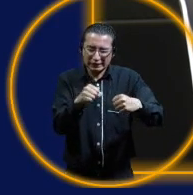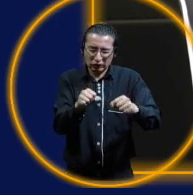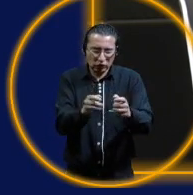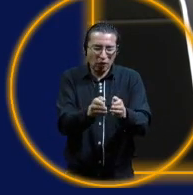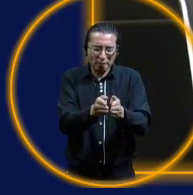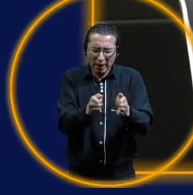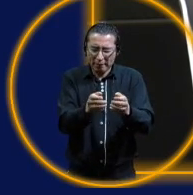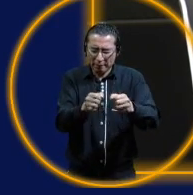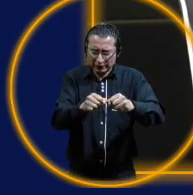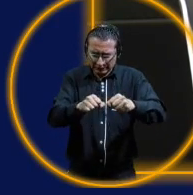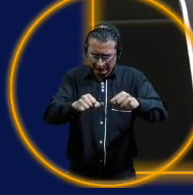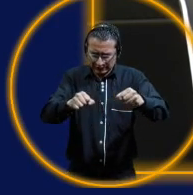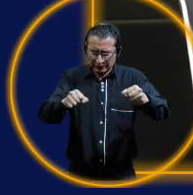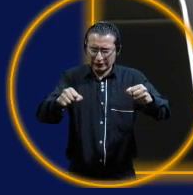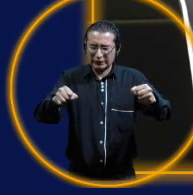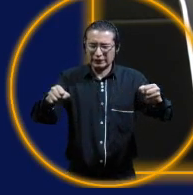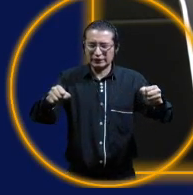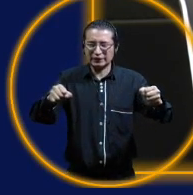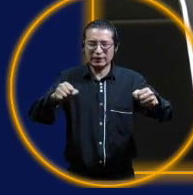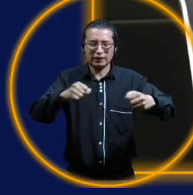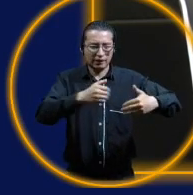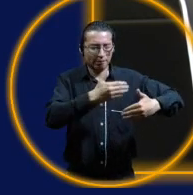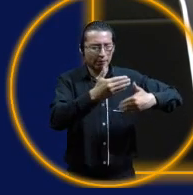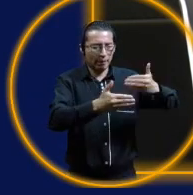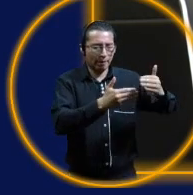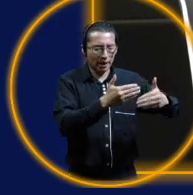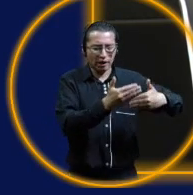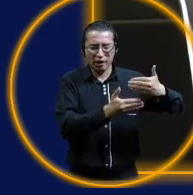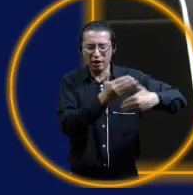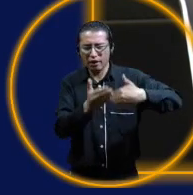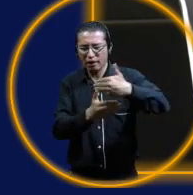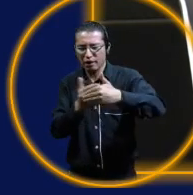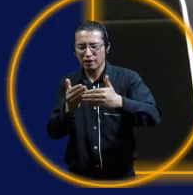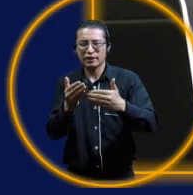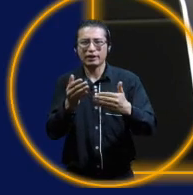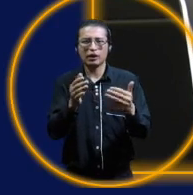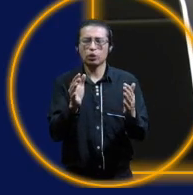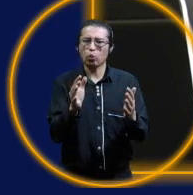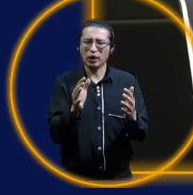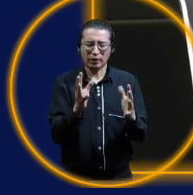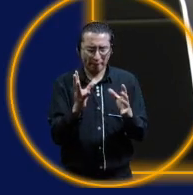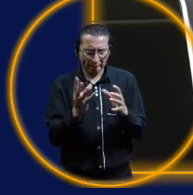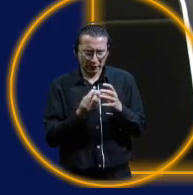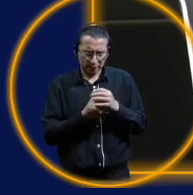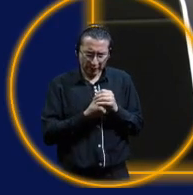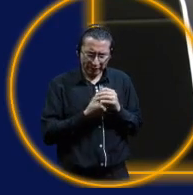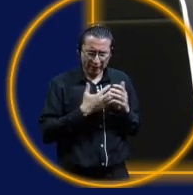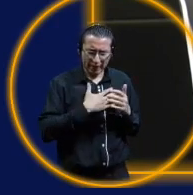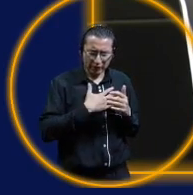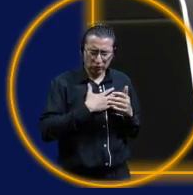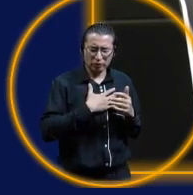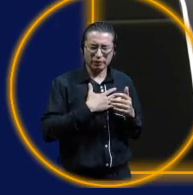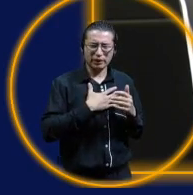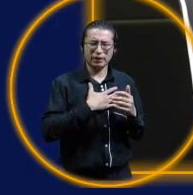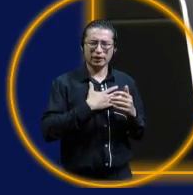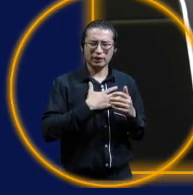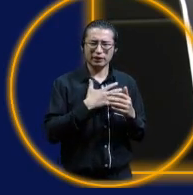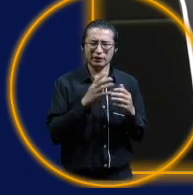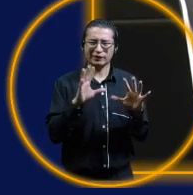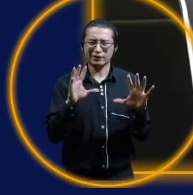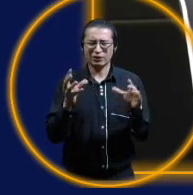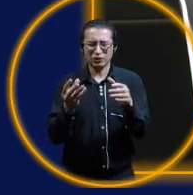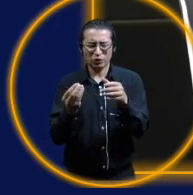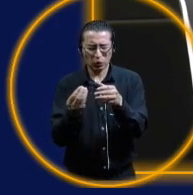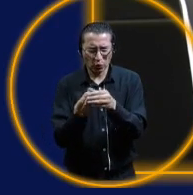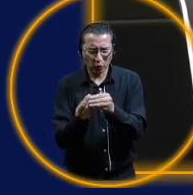visual story. And it's also so intimate. And she made a format just by, I'm gonna go to the carnival and try things.